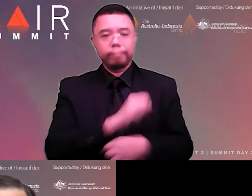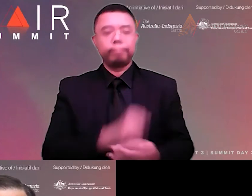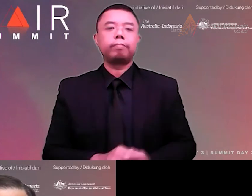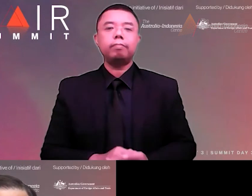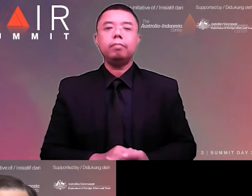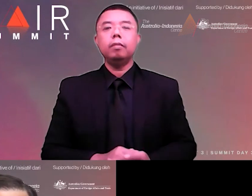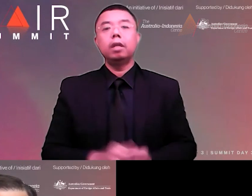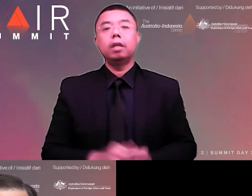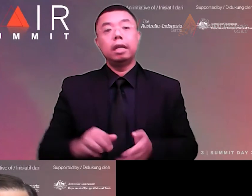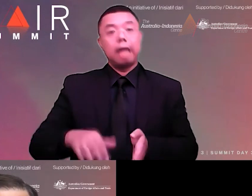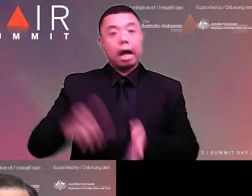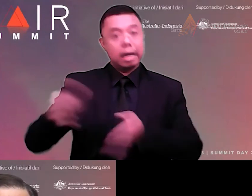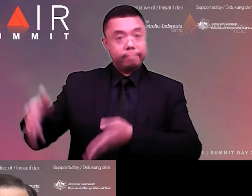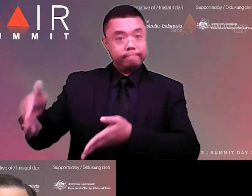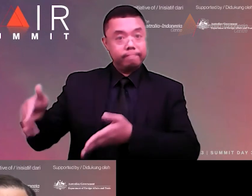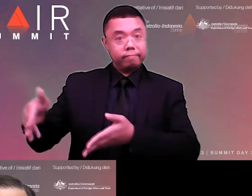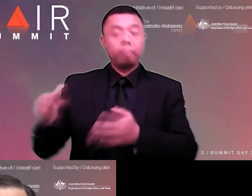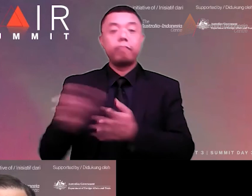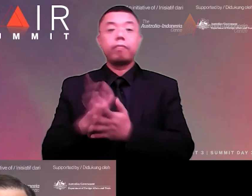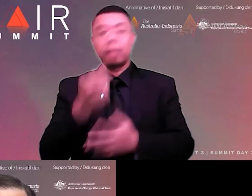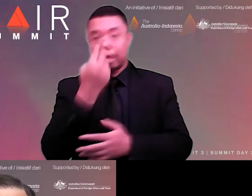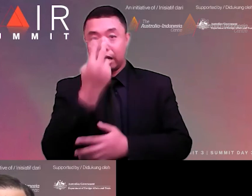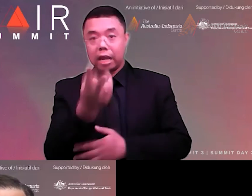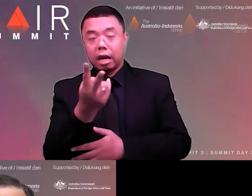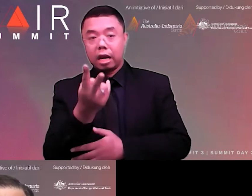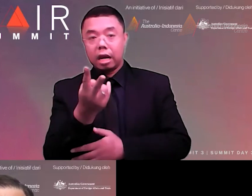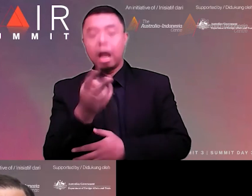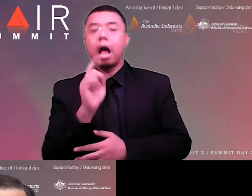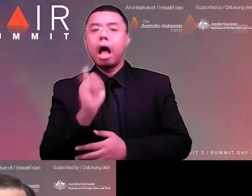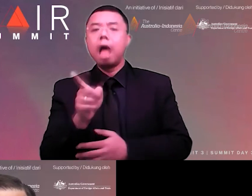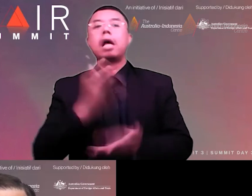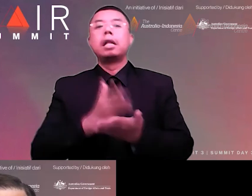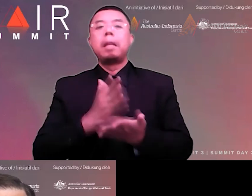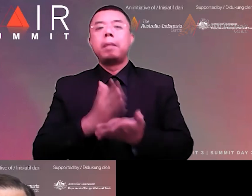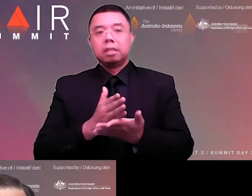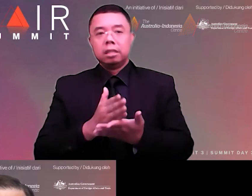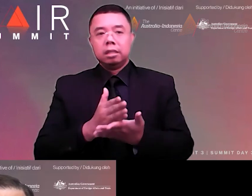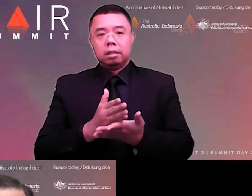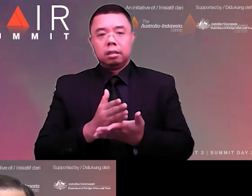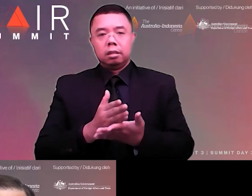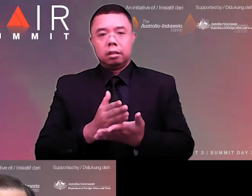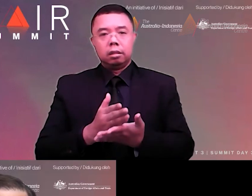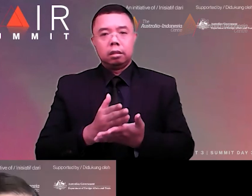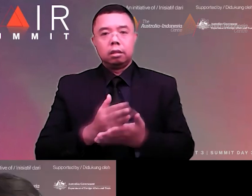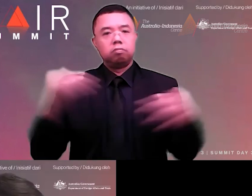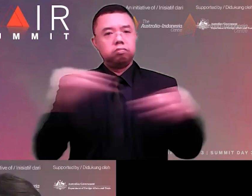the lags of changes in mobility affect case levels or infections with a